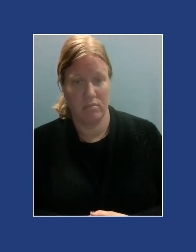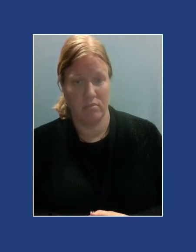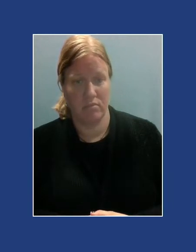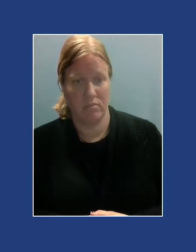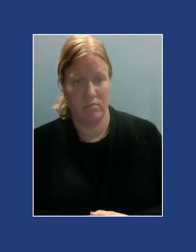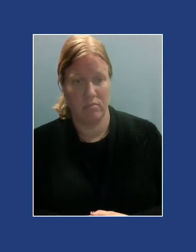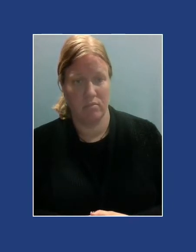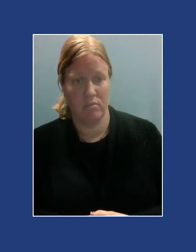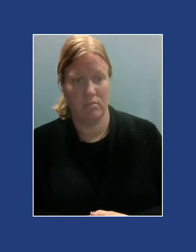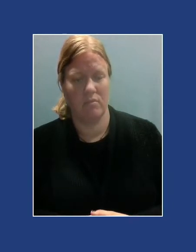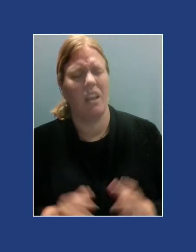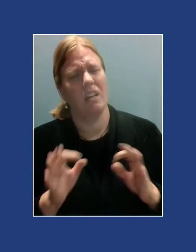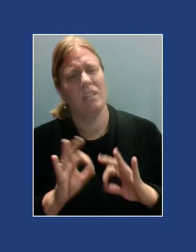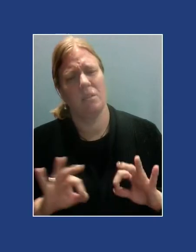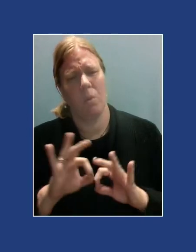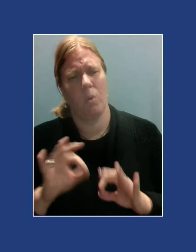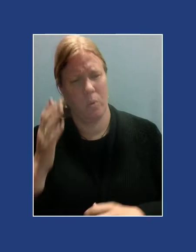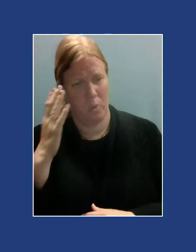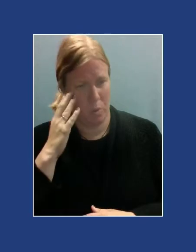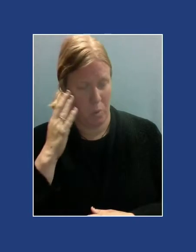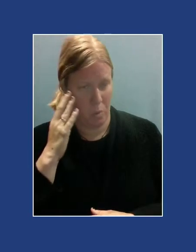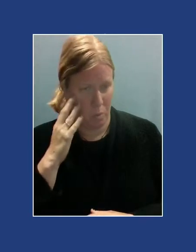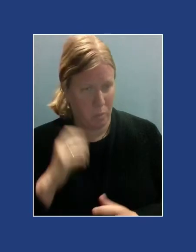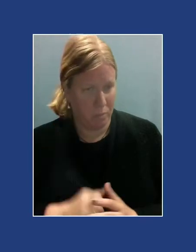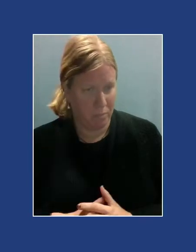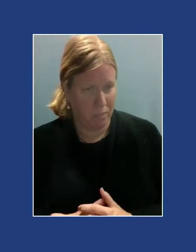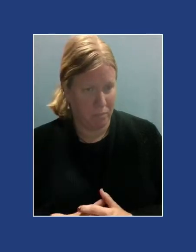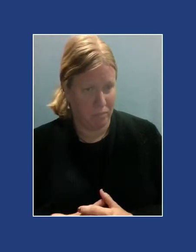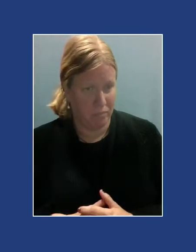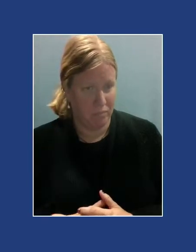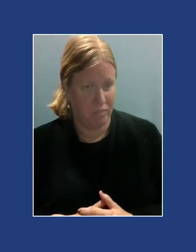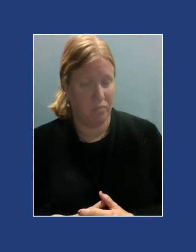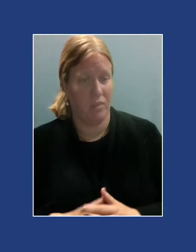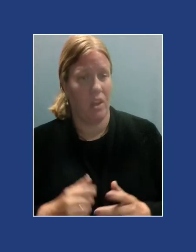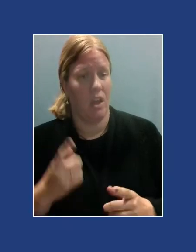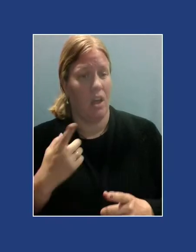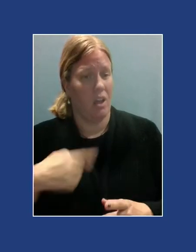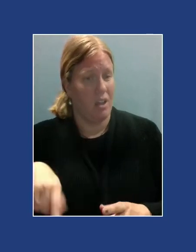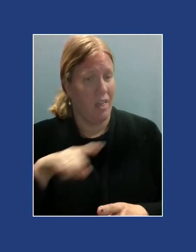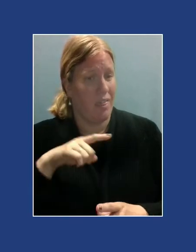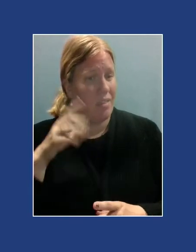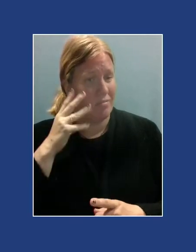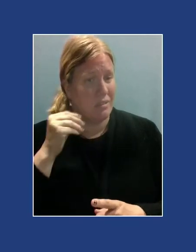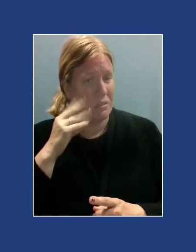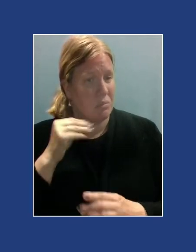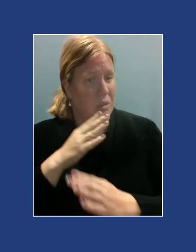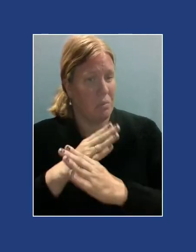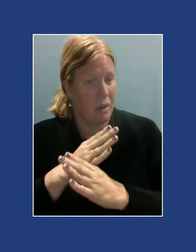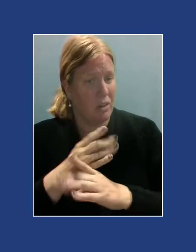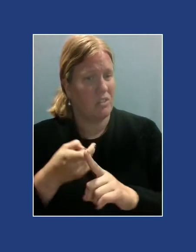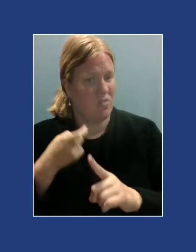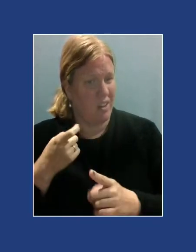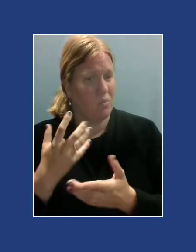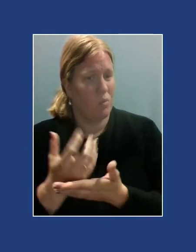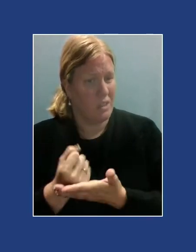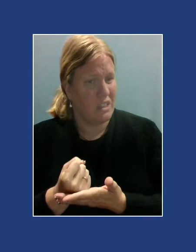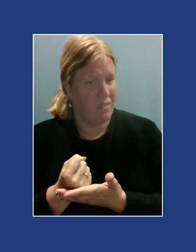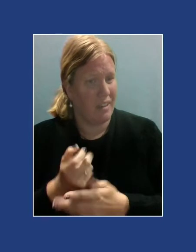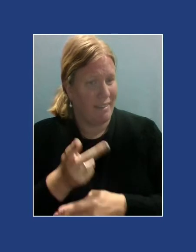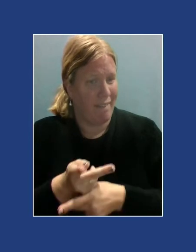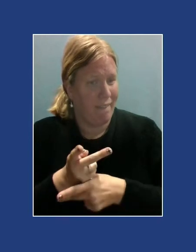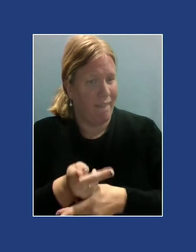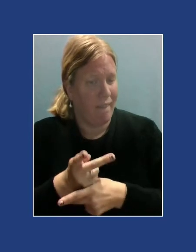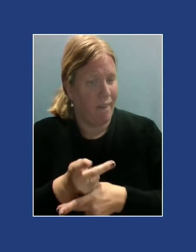Important to note, and can't be overstated, the extent to which trans and gender diverse people experience barriers to accessing gender-affirming care. Trans and gender